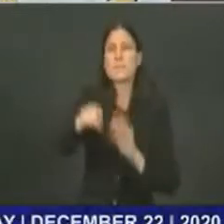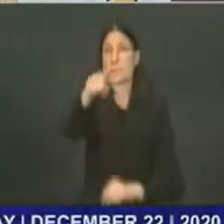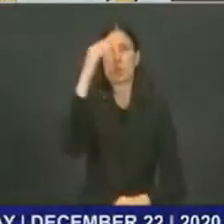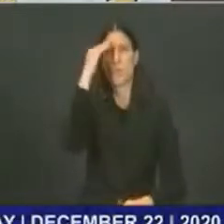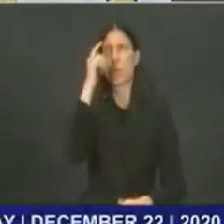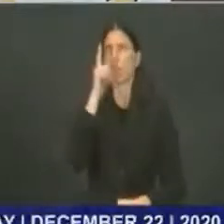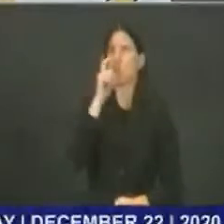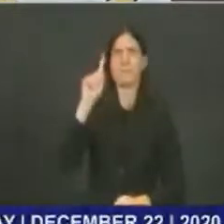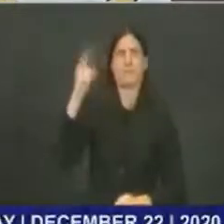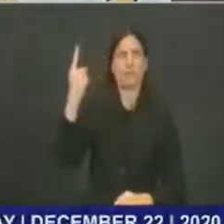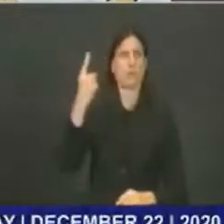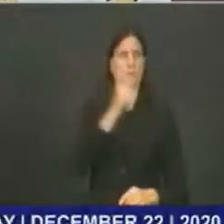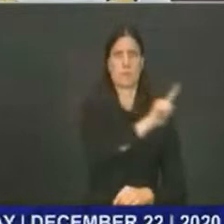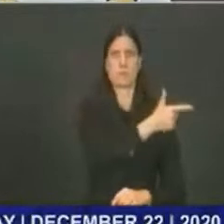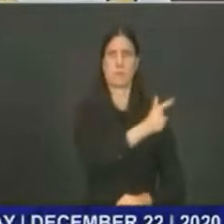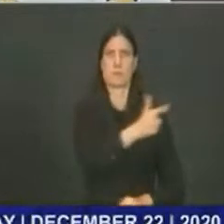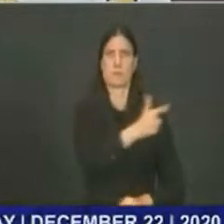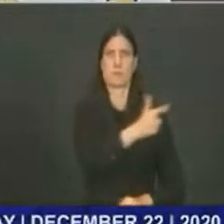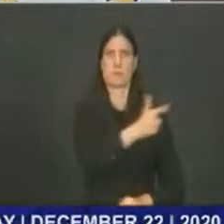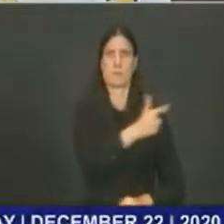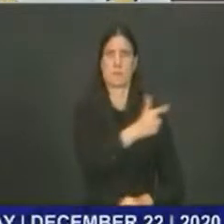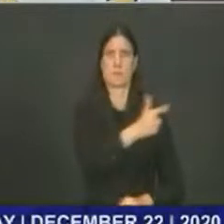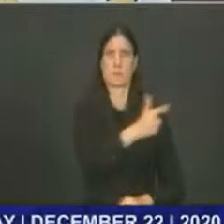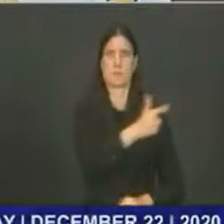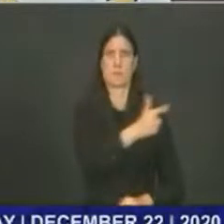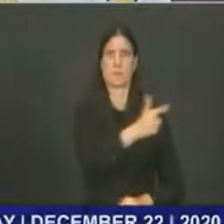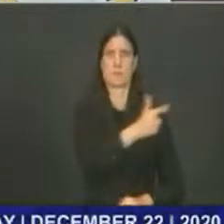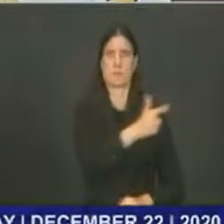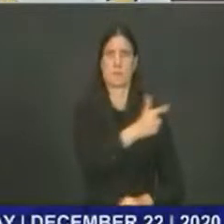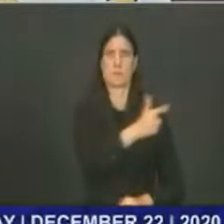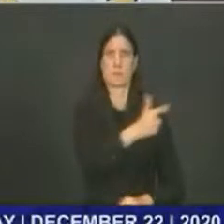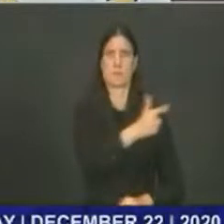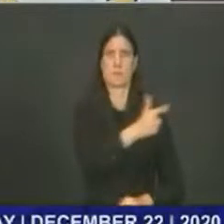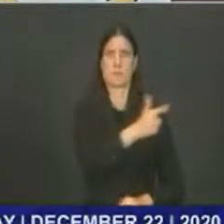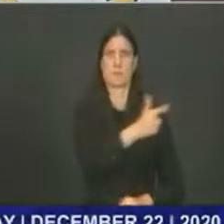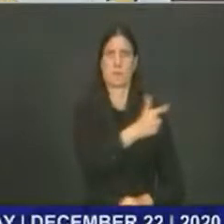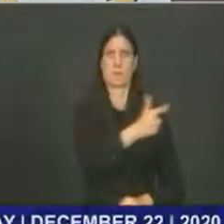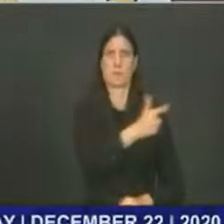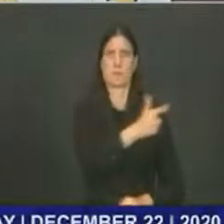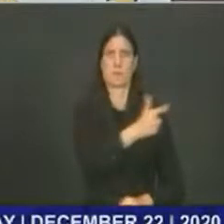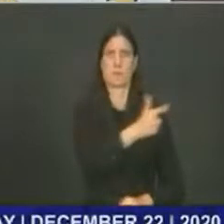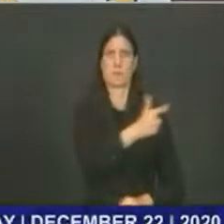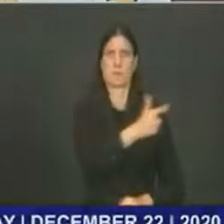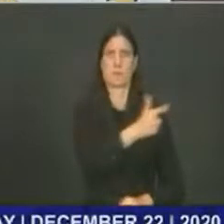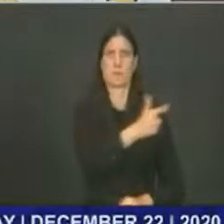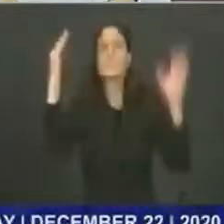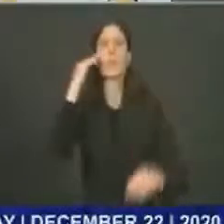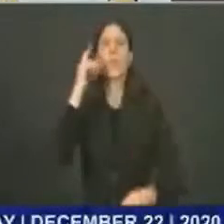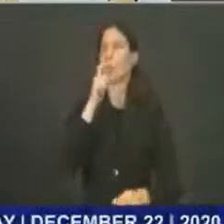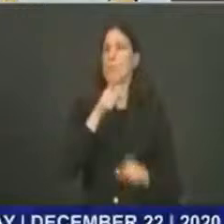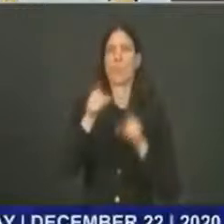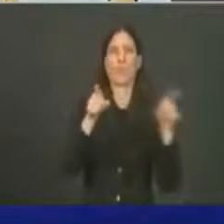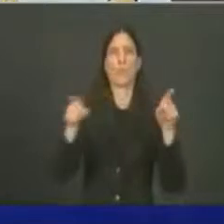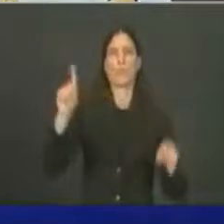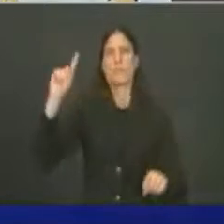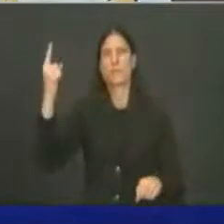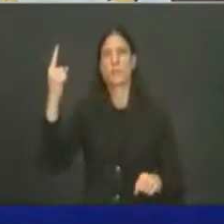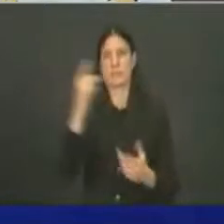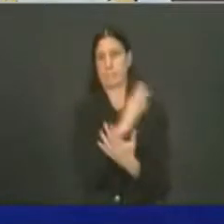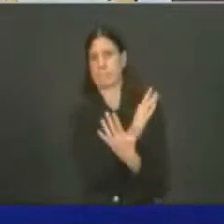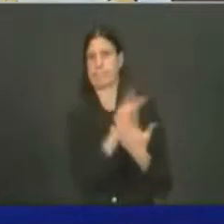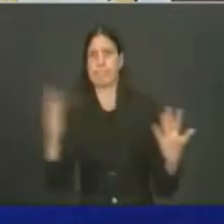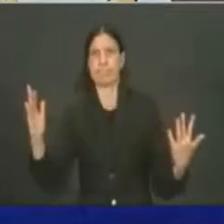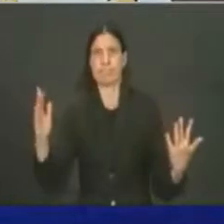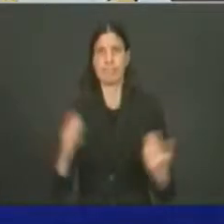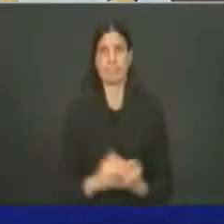effective as possible. And we'll lay out the order in which vaccine will be available to different groups in Rhode Island